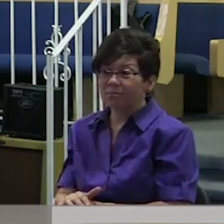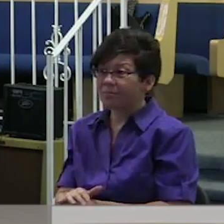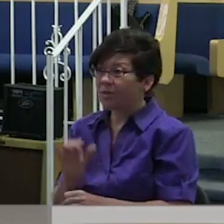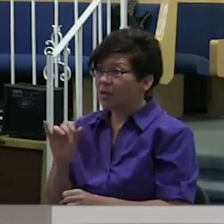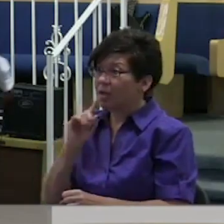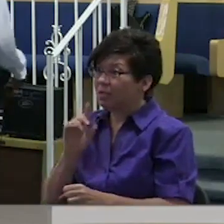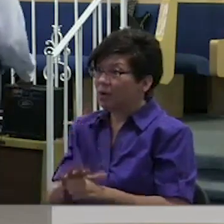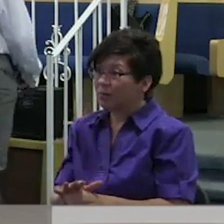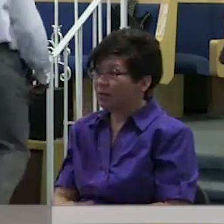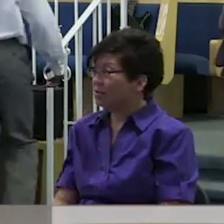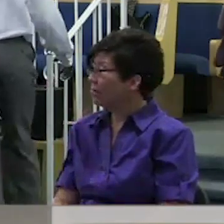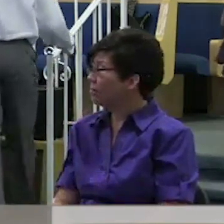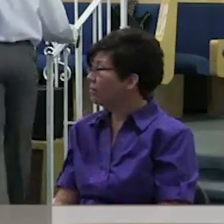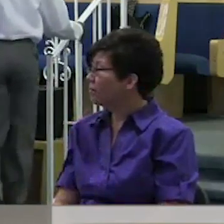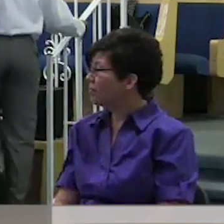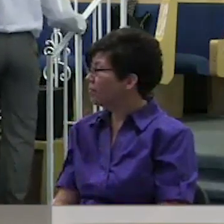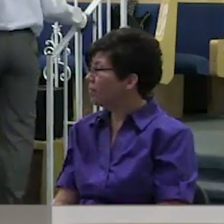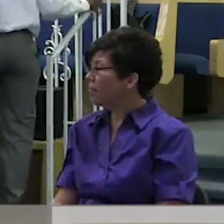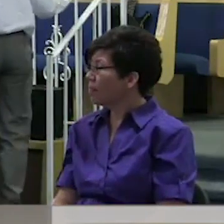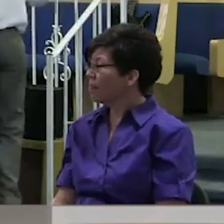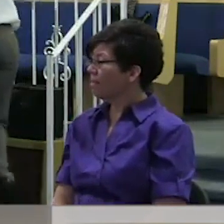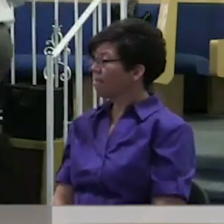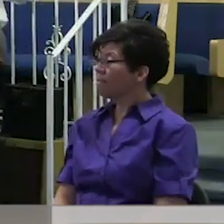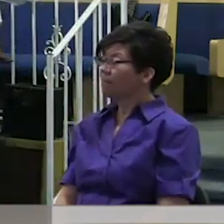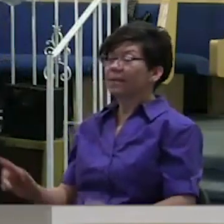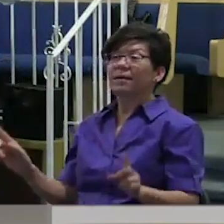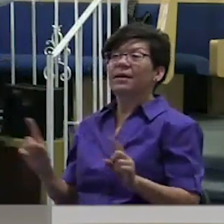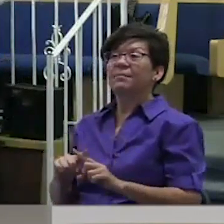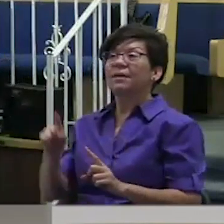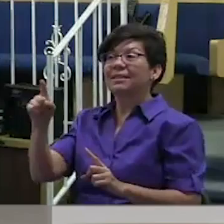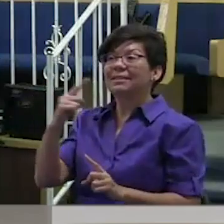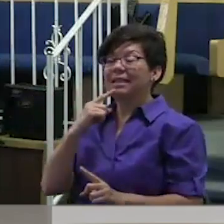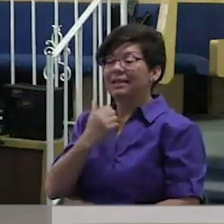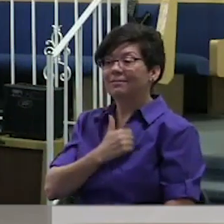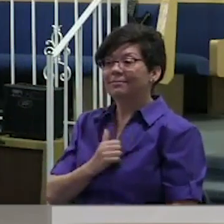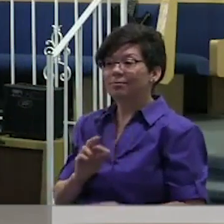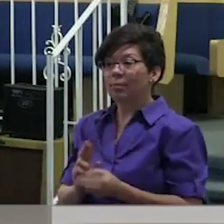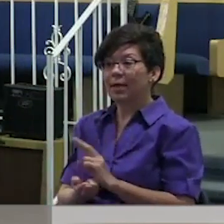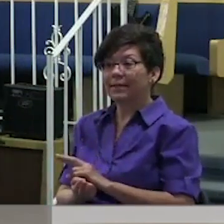It's a promise. But he said, repent.